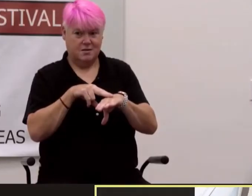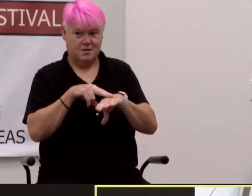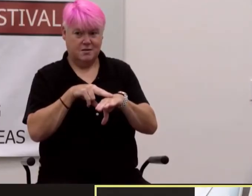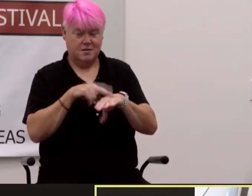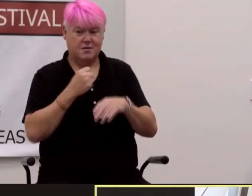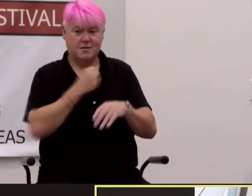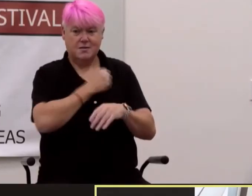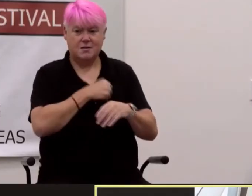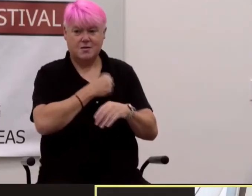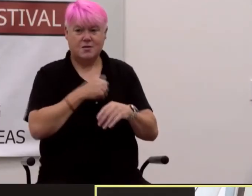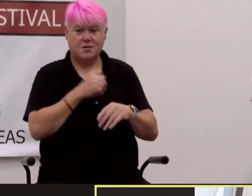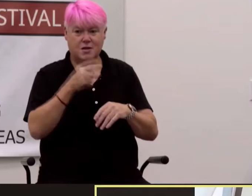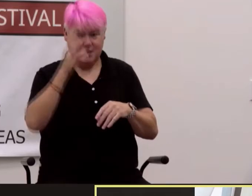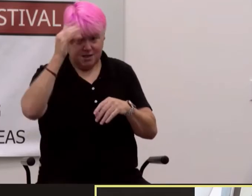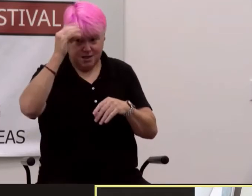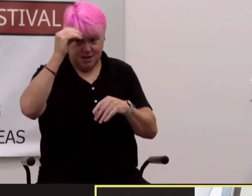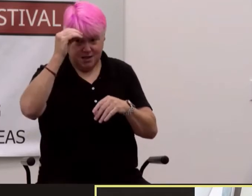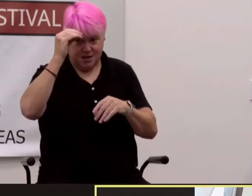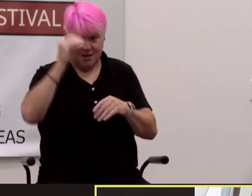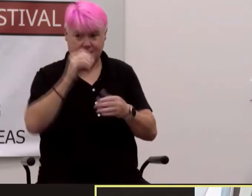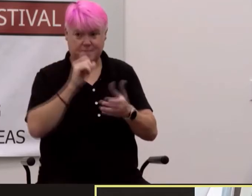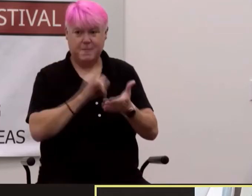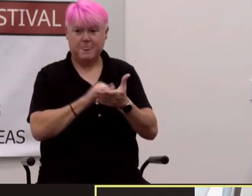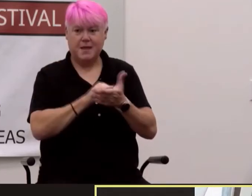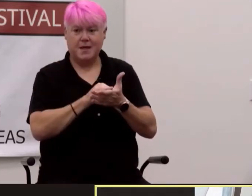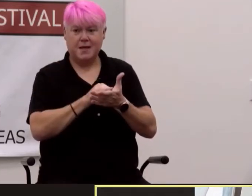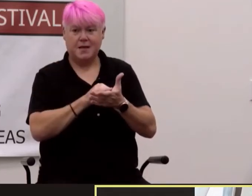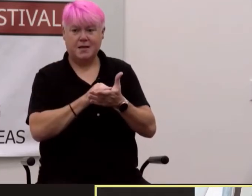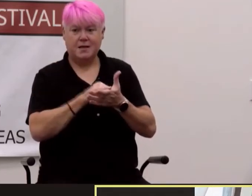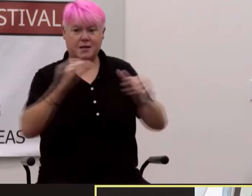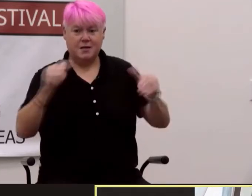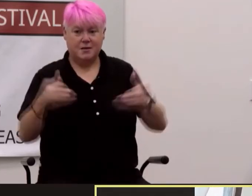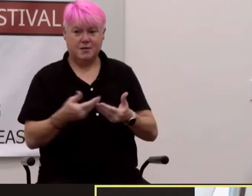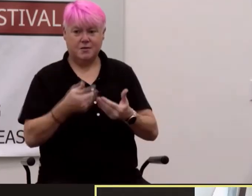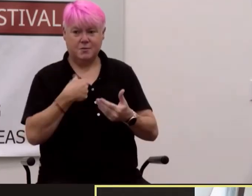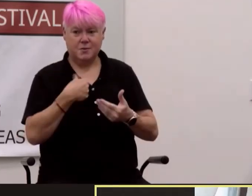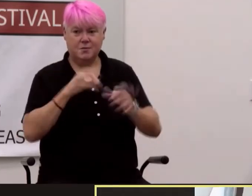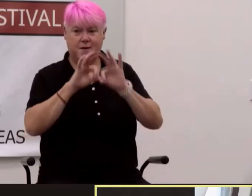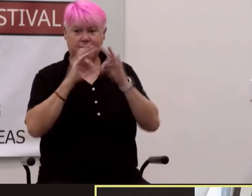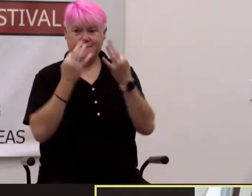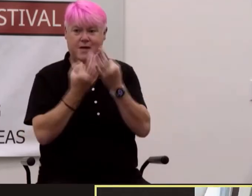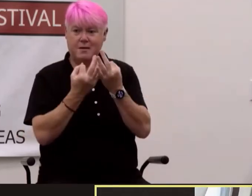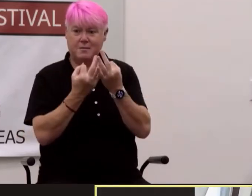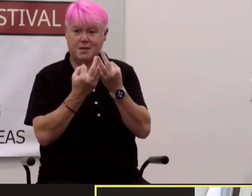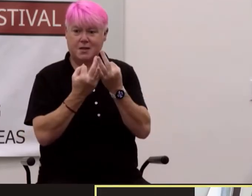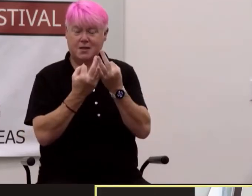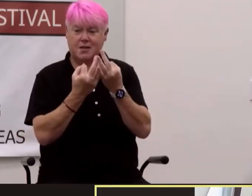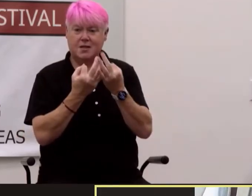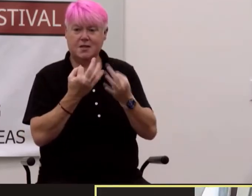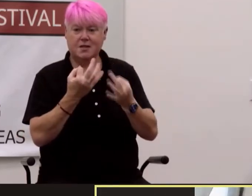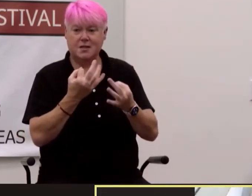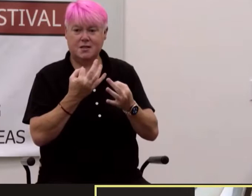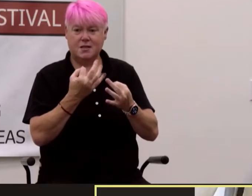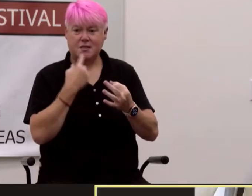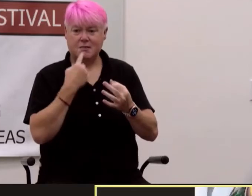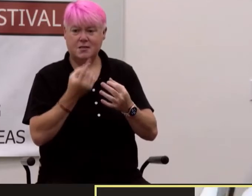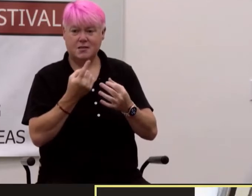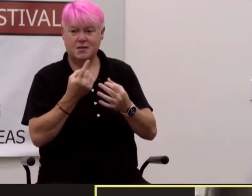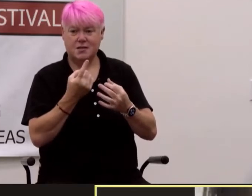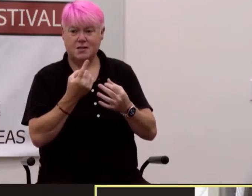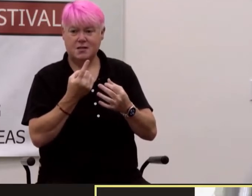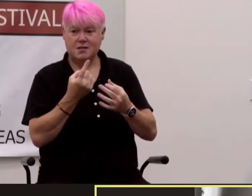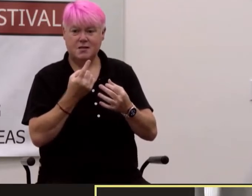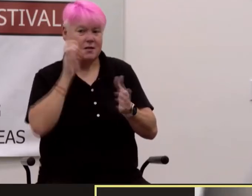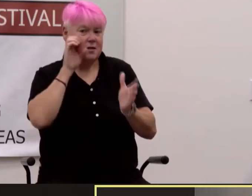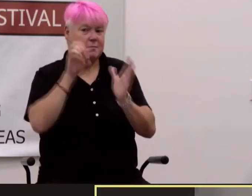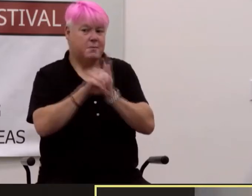he's the guy that was the one that introduced me to my family, because I showed him what he said, what's the oldest picture you have of you? I said, a picture of